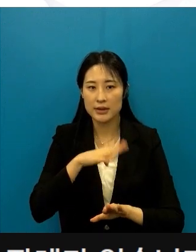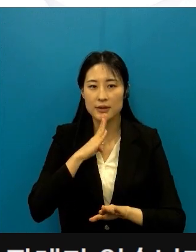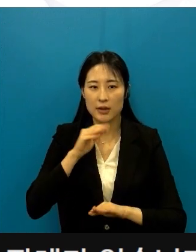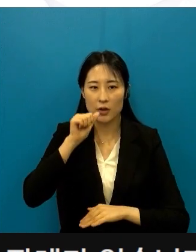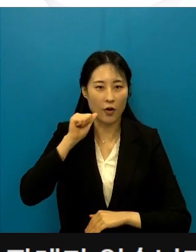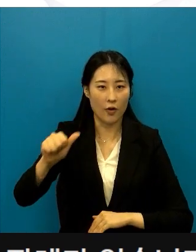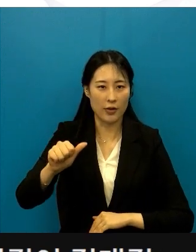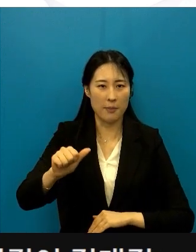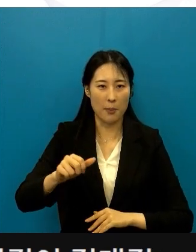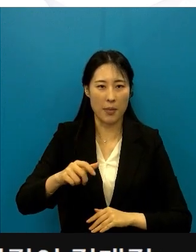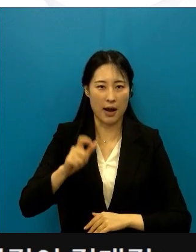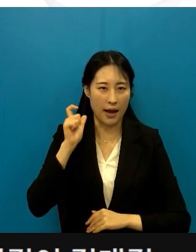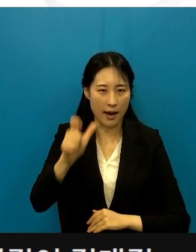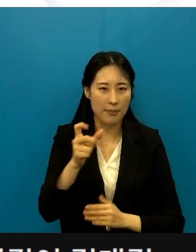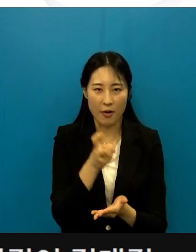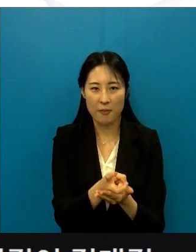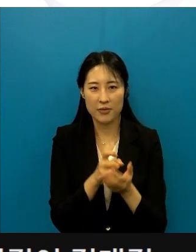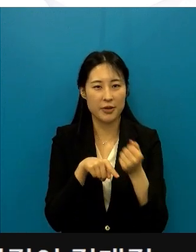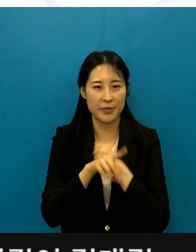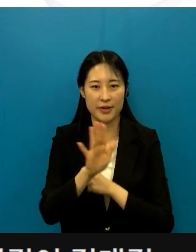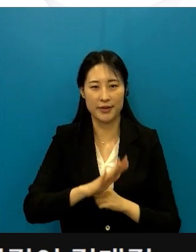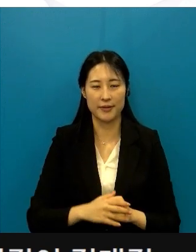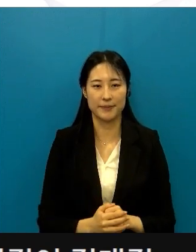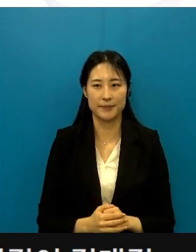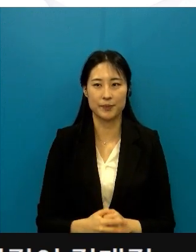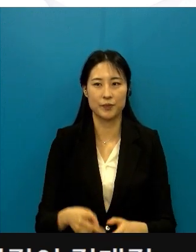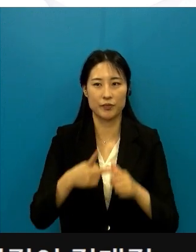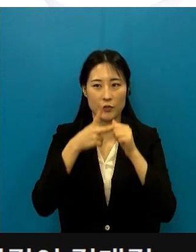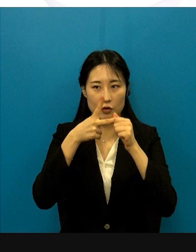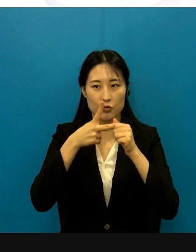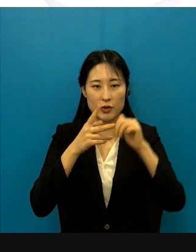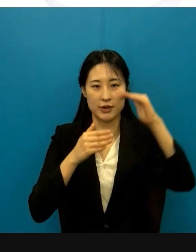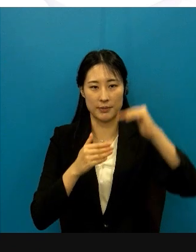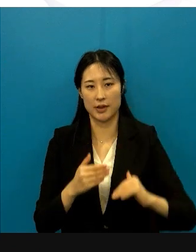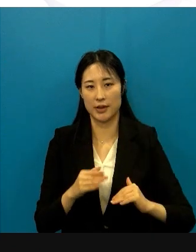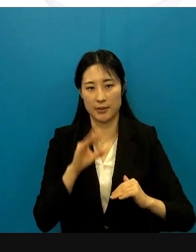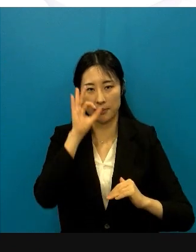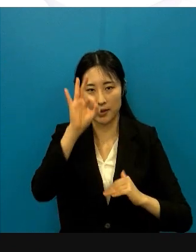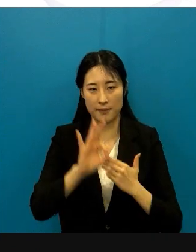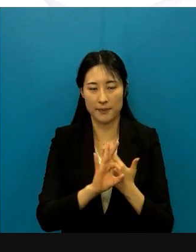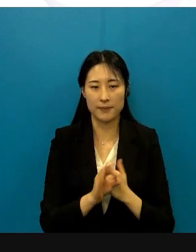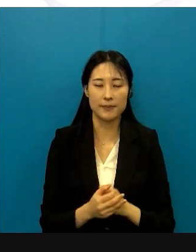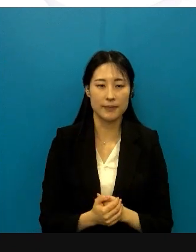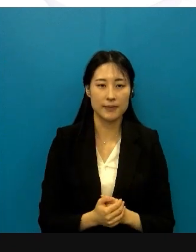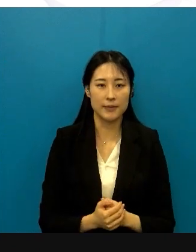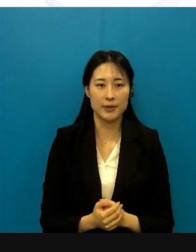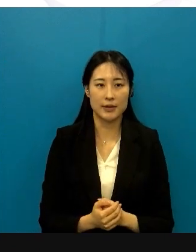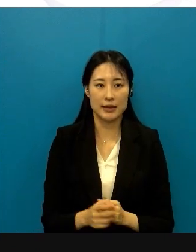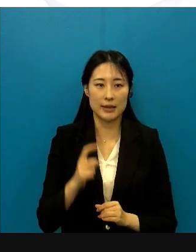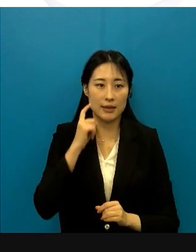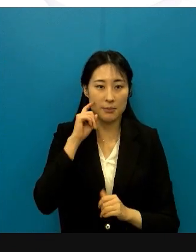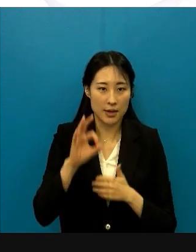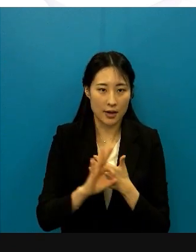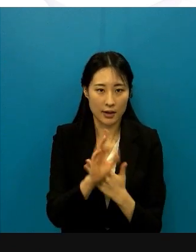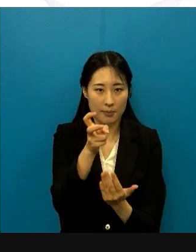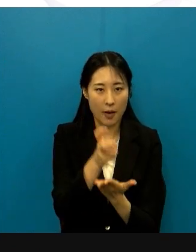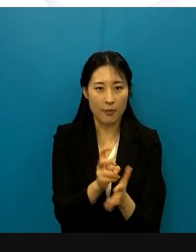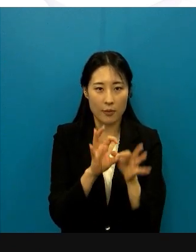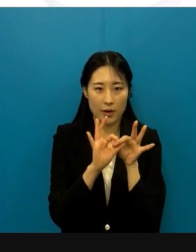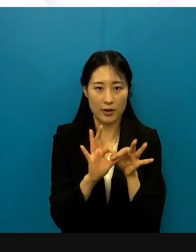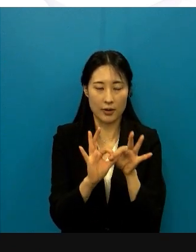second paragraph of the right, if it is in accordance with the law, if it is necessary in a